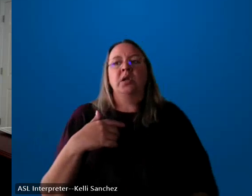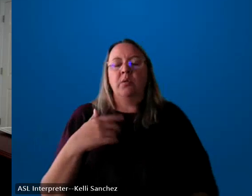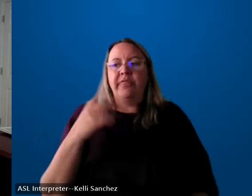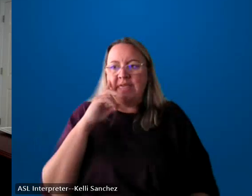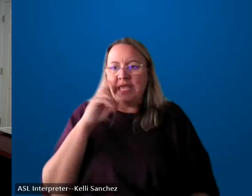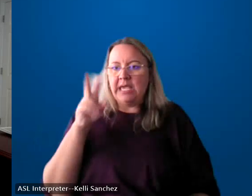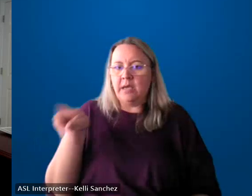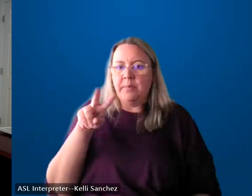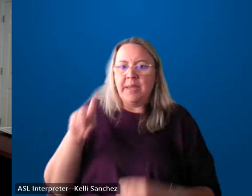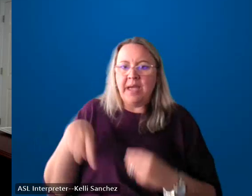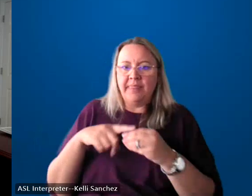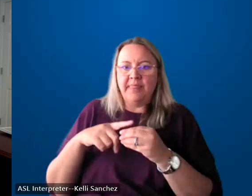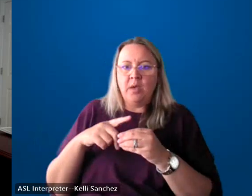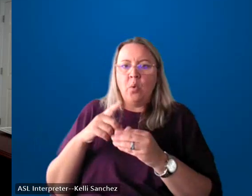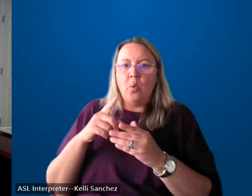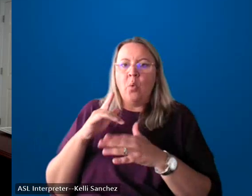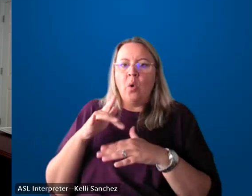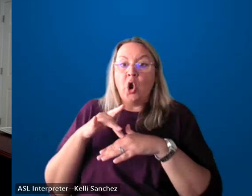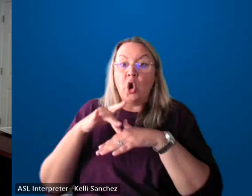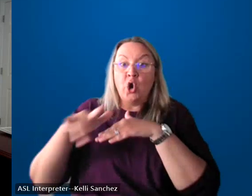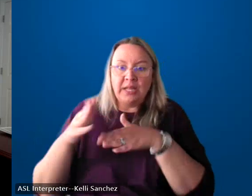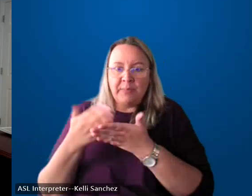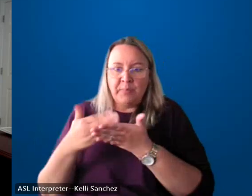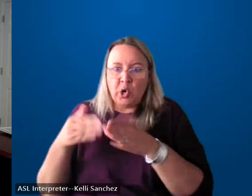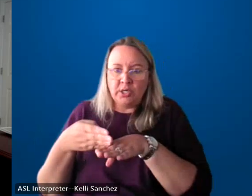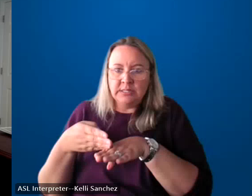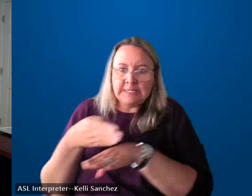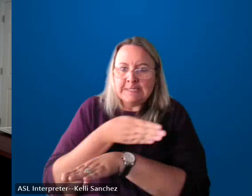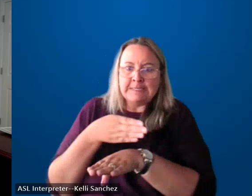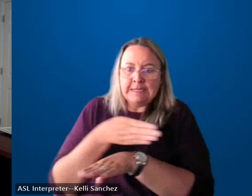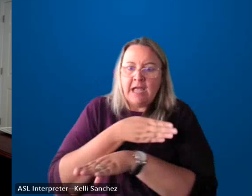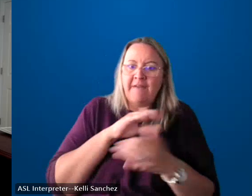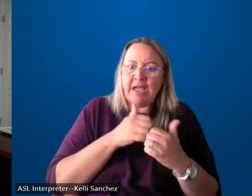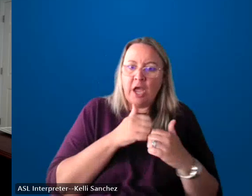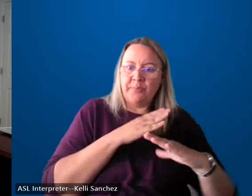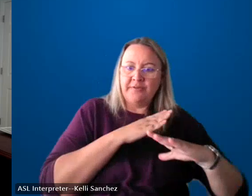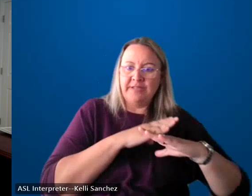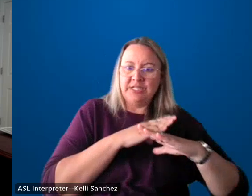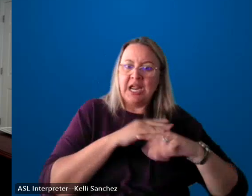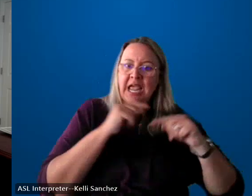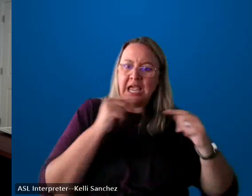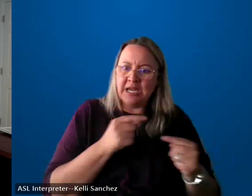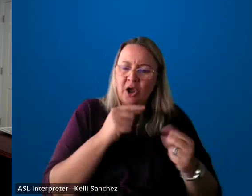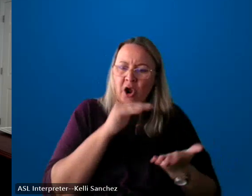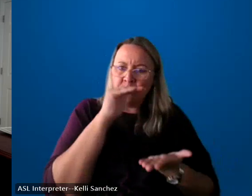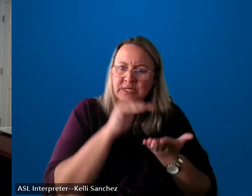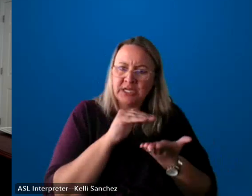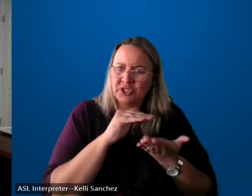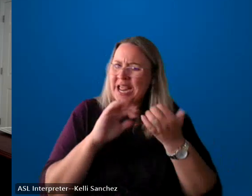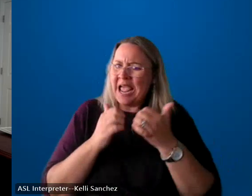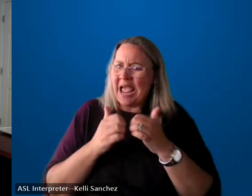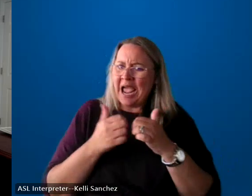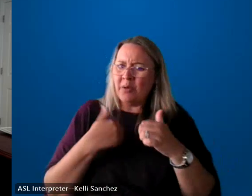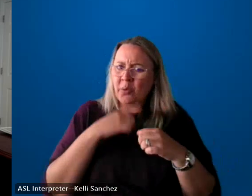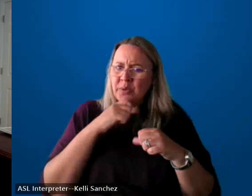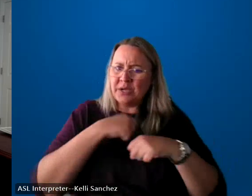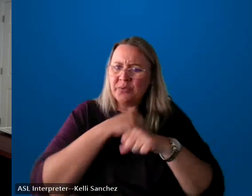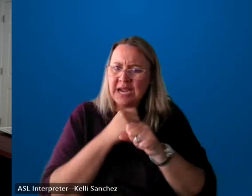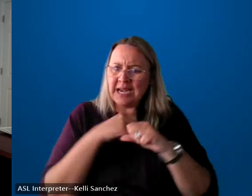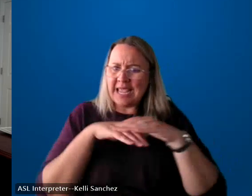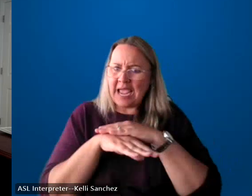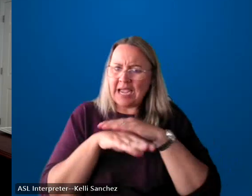at the front end. Where are we at with prevention and harm reduction modalities? How are we creating access and